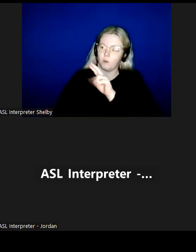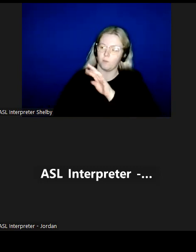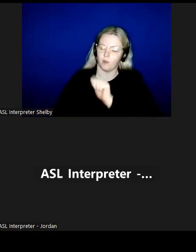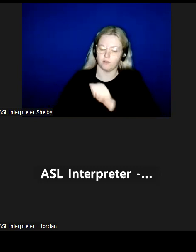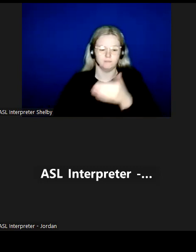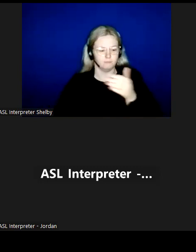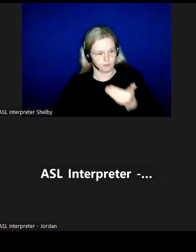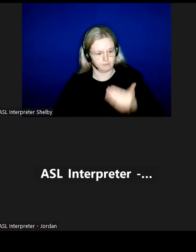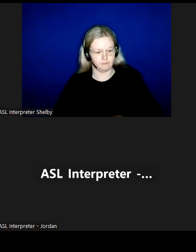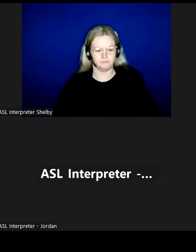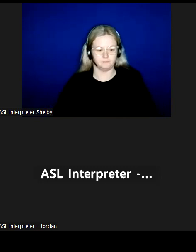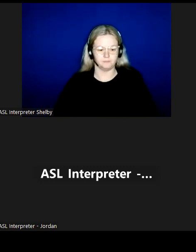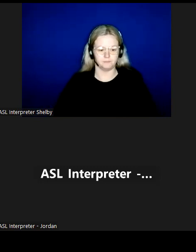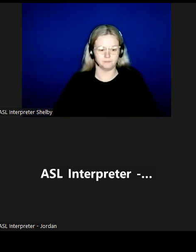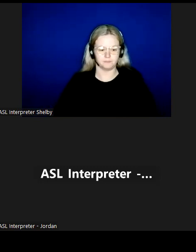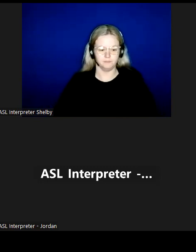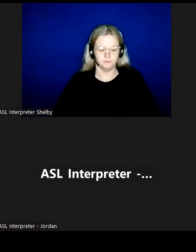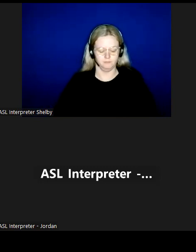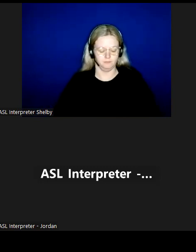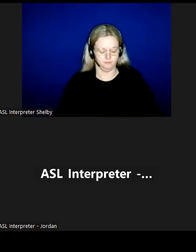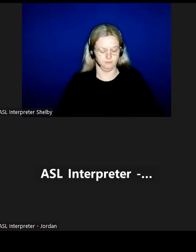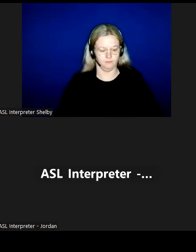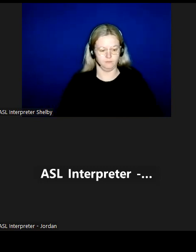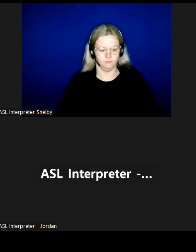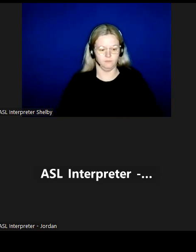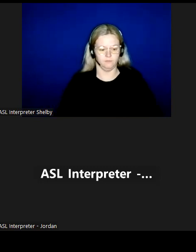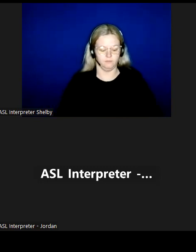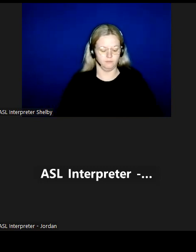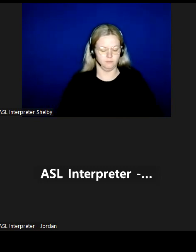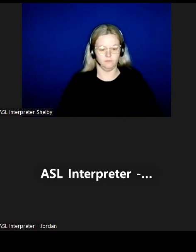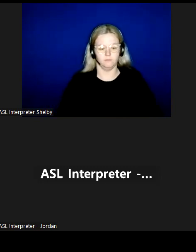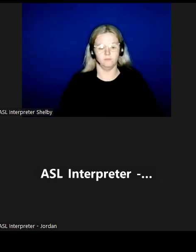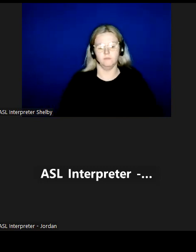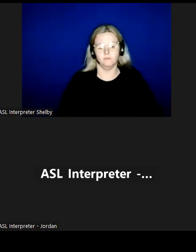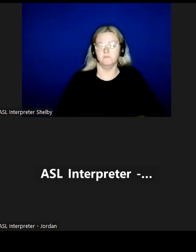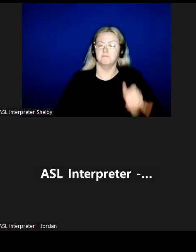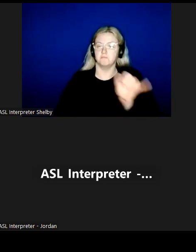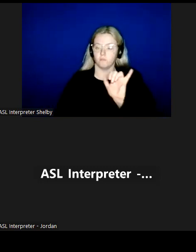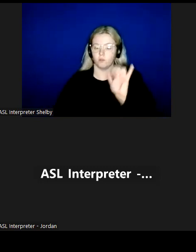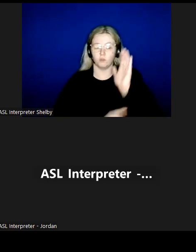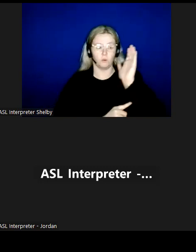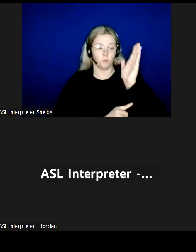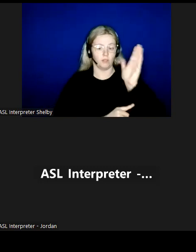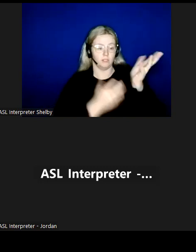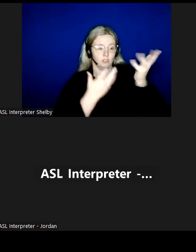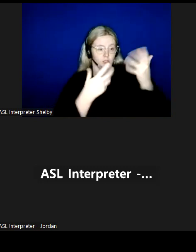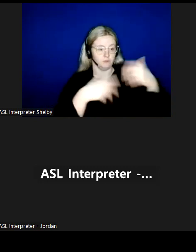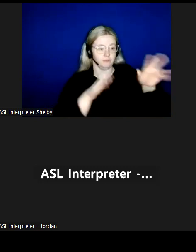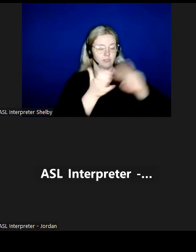welcome. At the end of the presentation, we'll also be opening up the mics for your questions and your